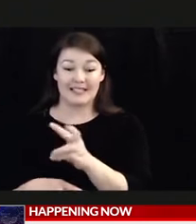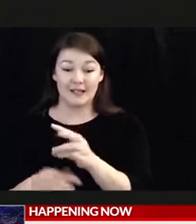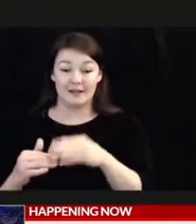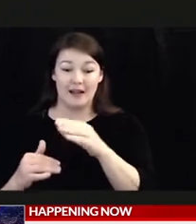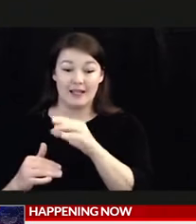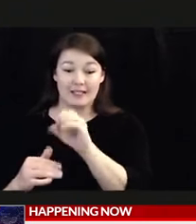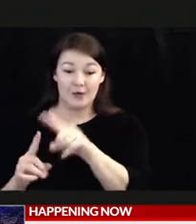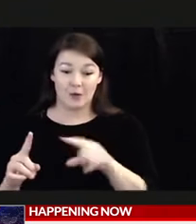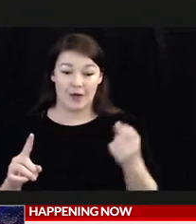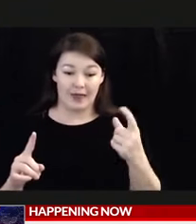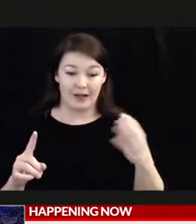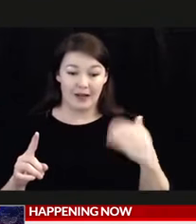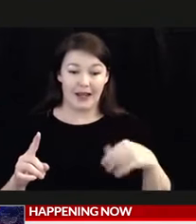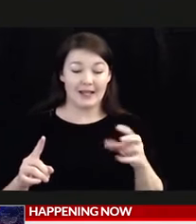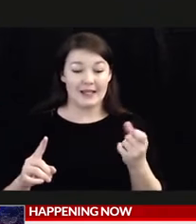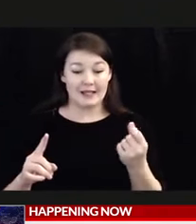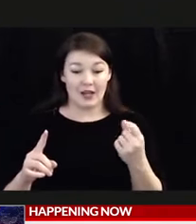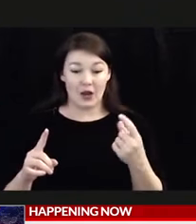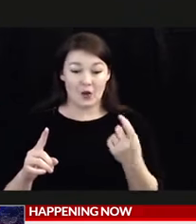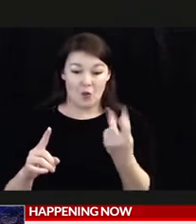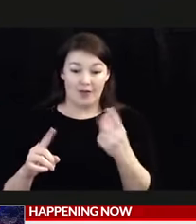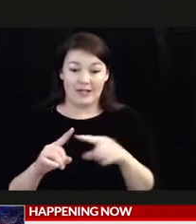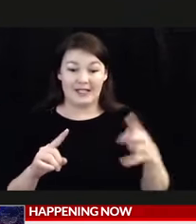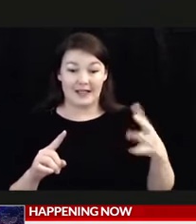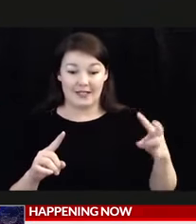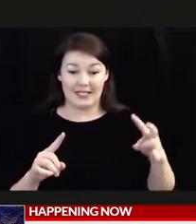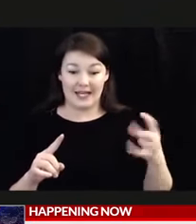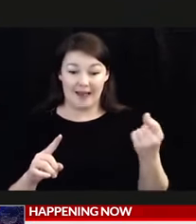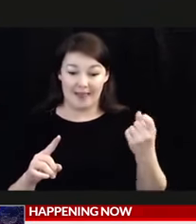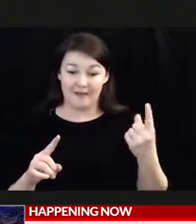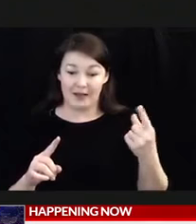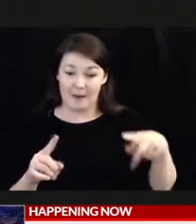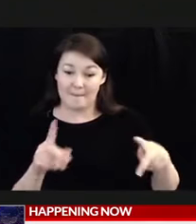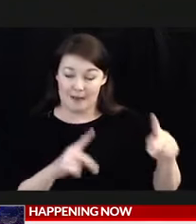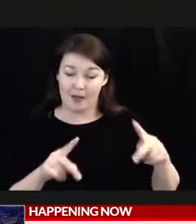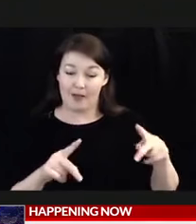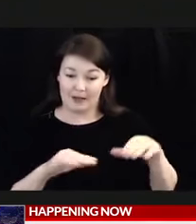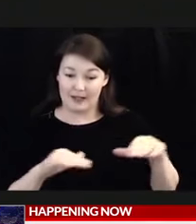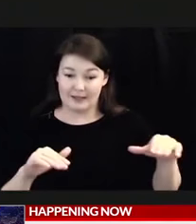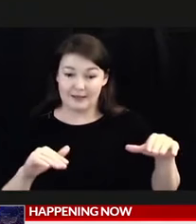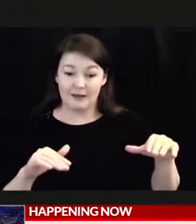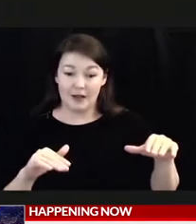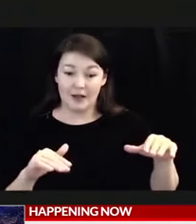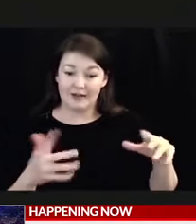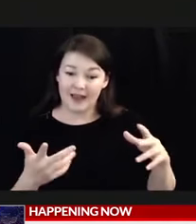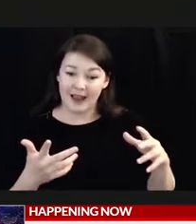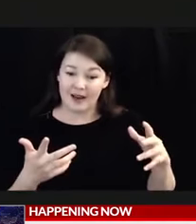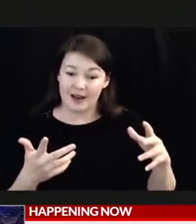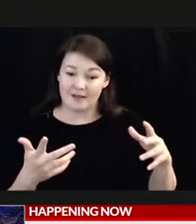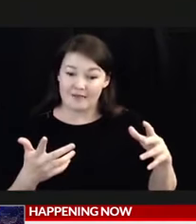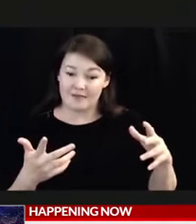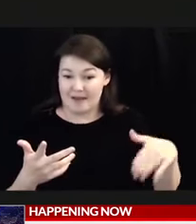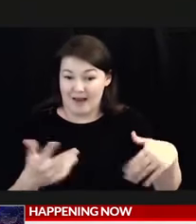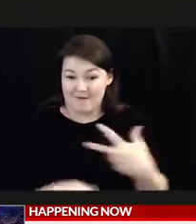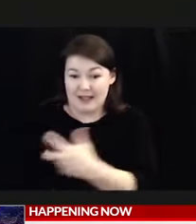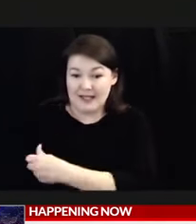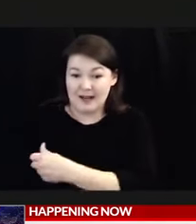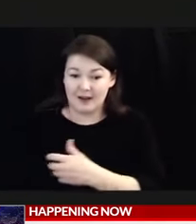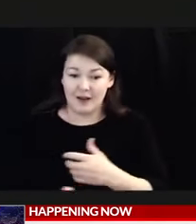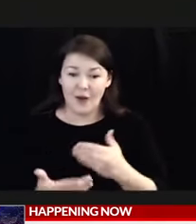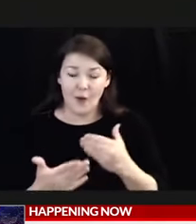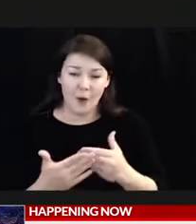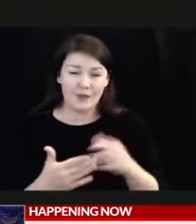those 7 kids that are 12 to 17 who are hospitalized or vaccinated. The vaccine is about 100% effective, very close to 100%